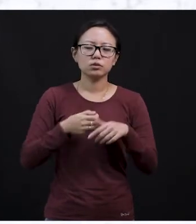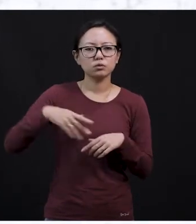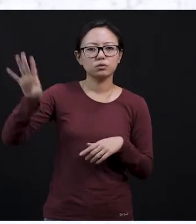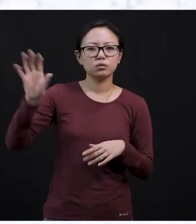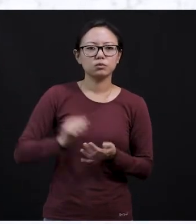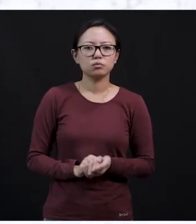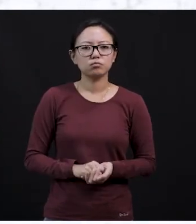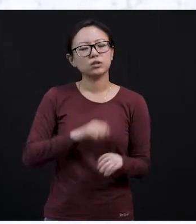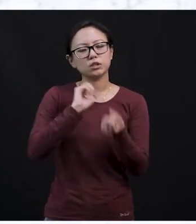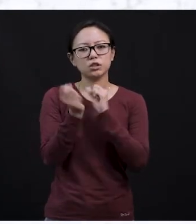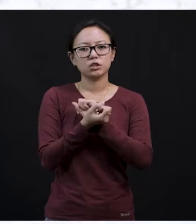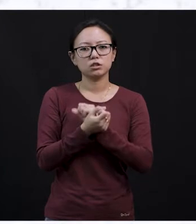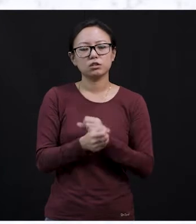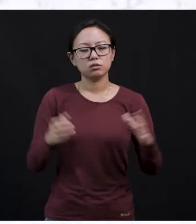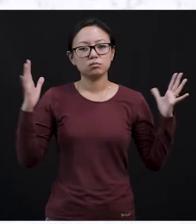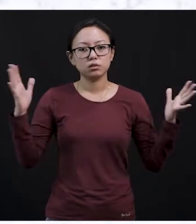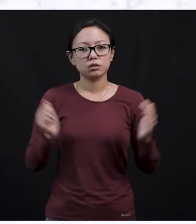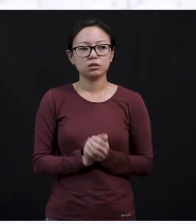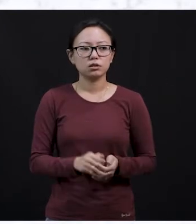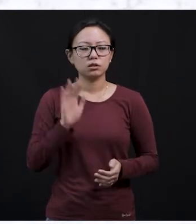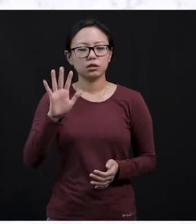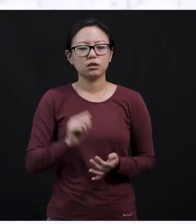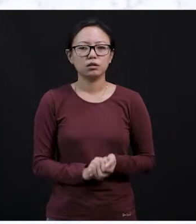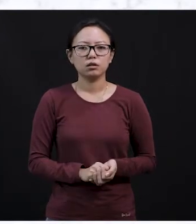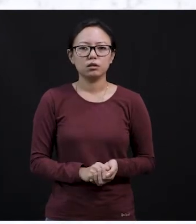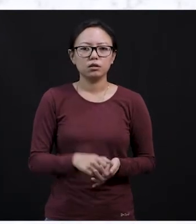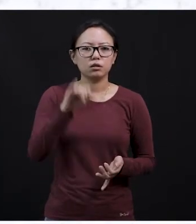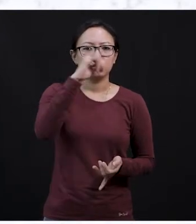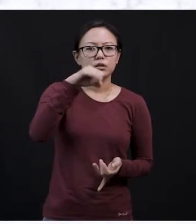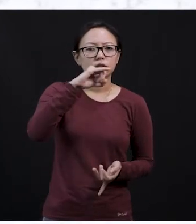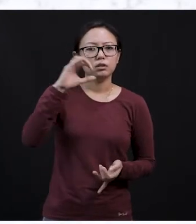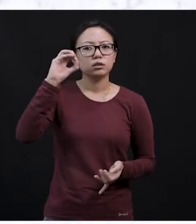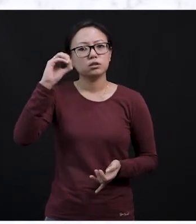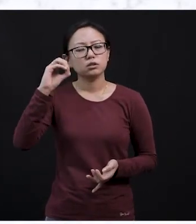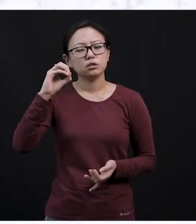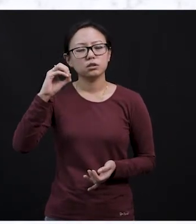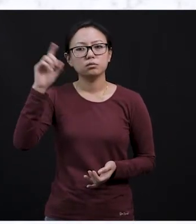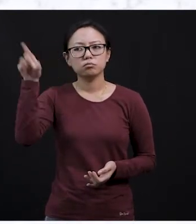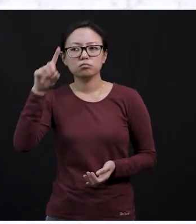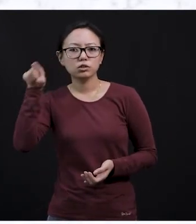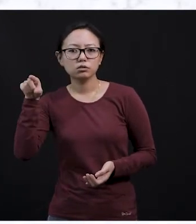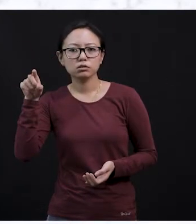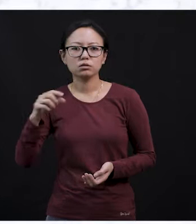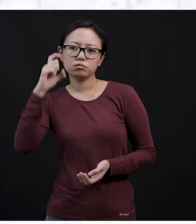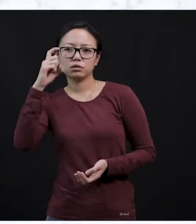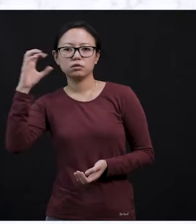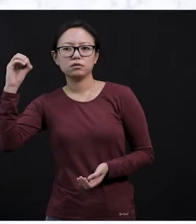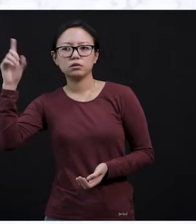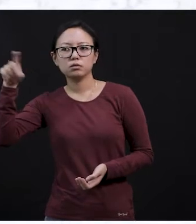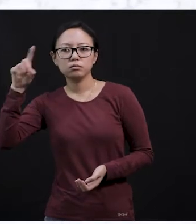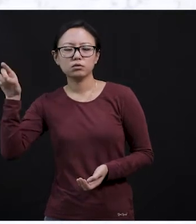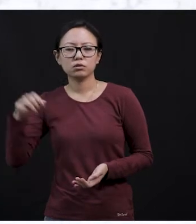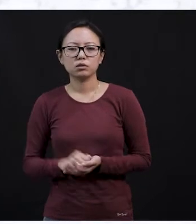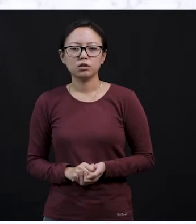when every one of us, at least 60 to 70% from the rural population, decide to seek employment and